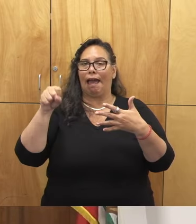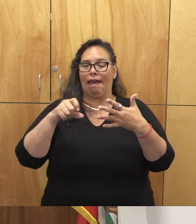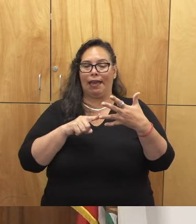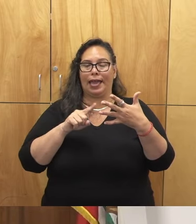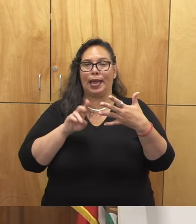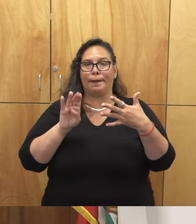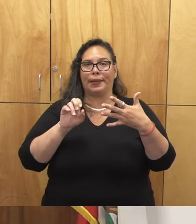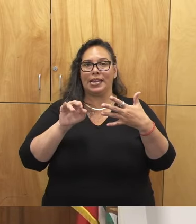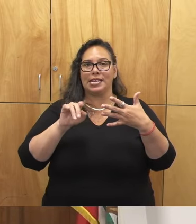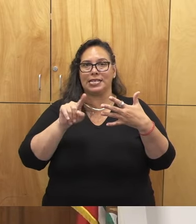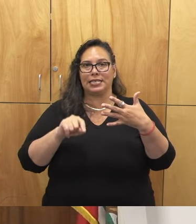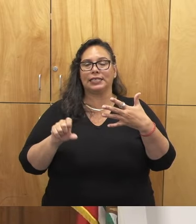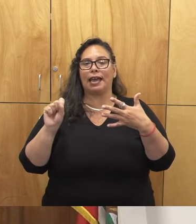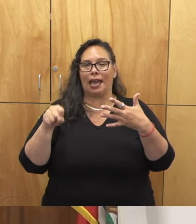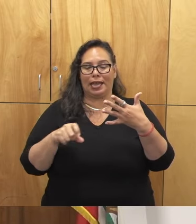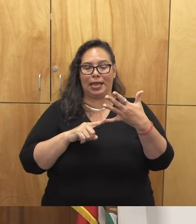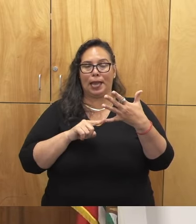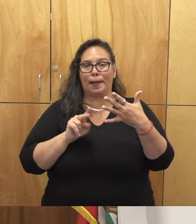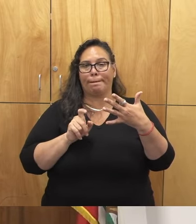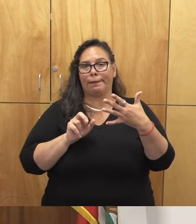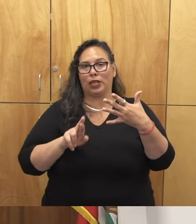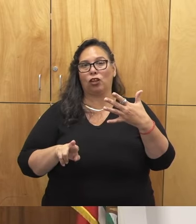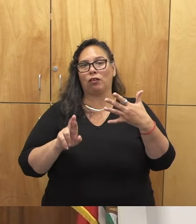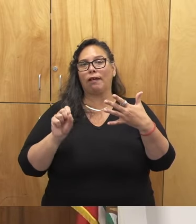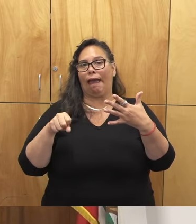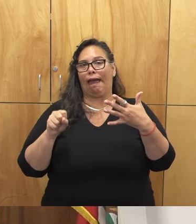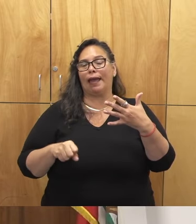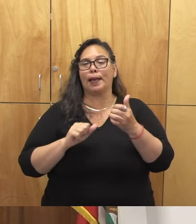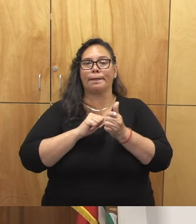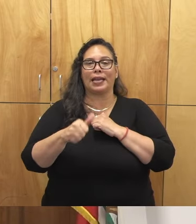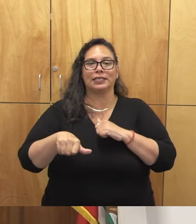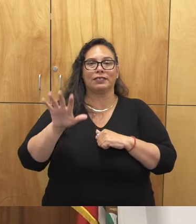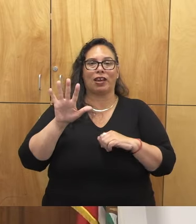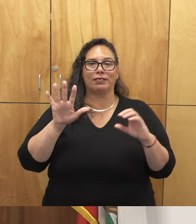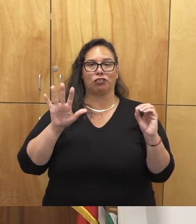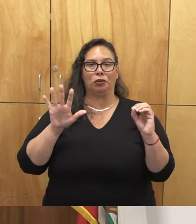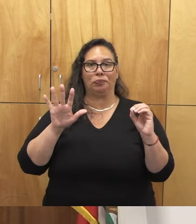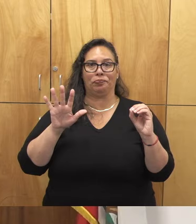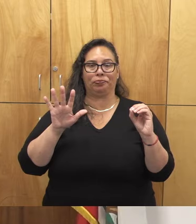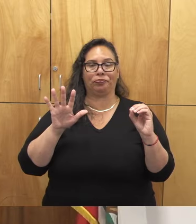Benitez? Aye. And Member Miller? Aye. That passes 5-0.